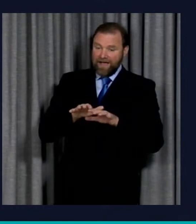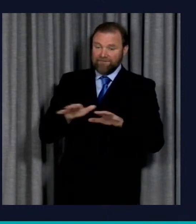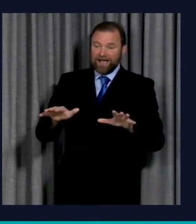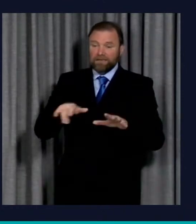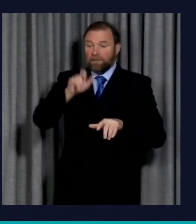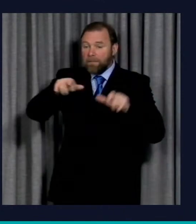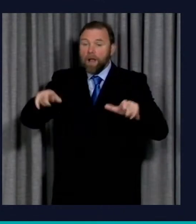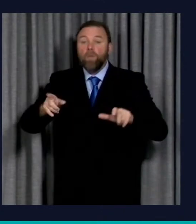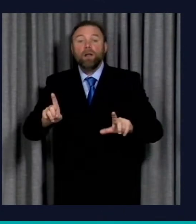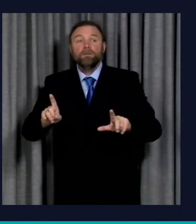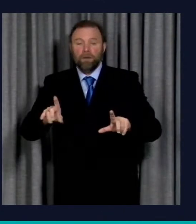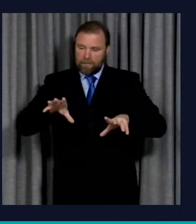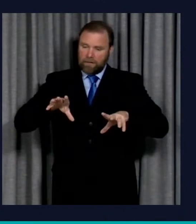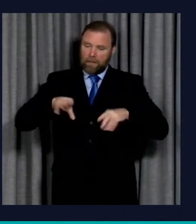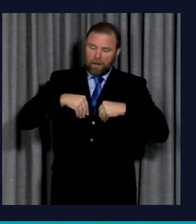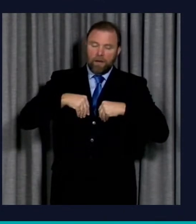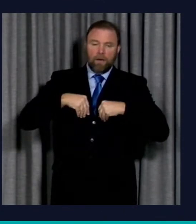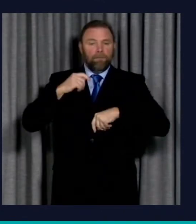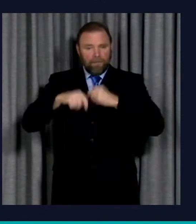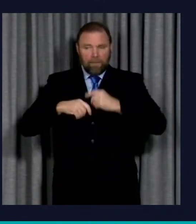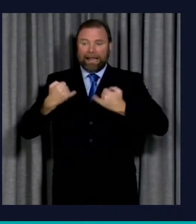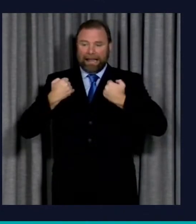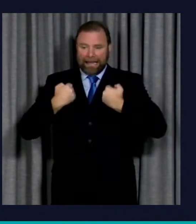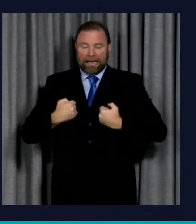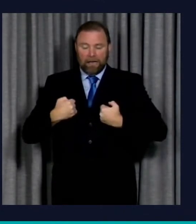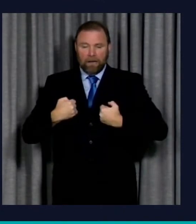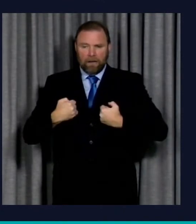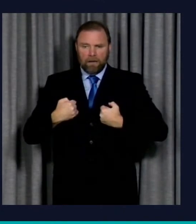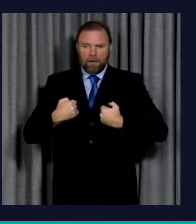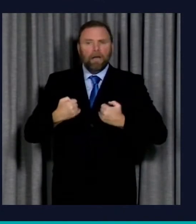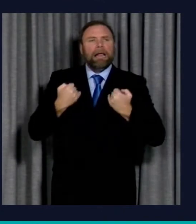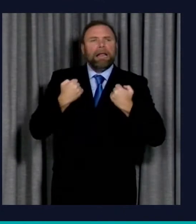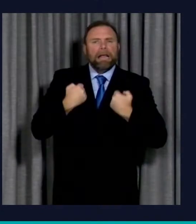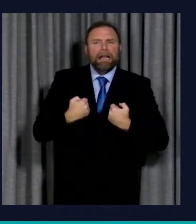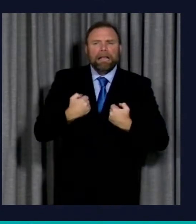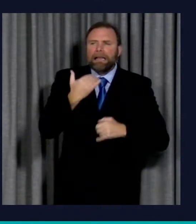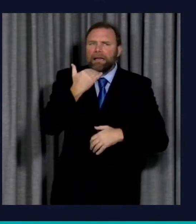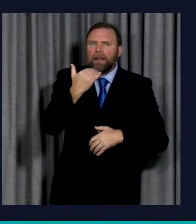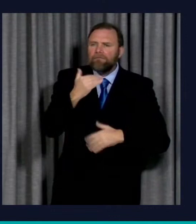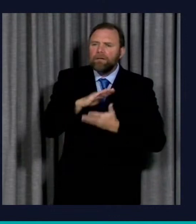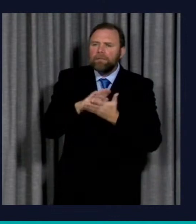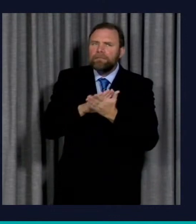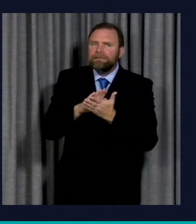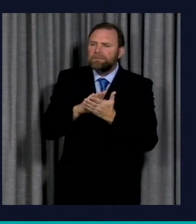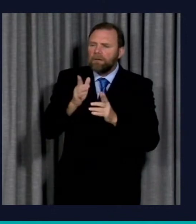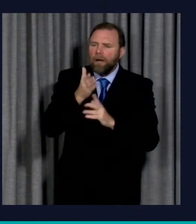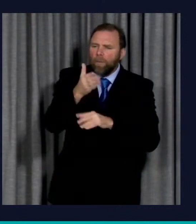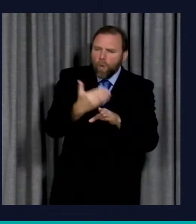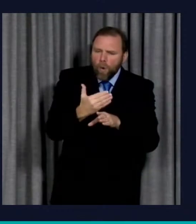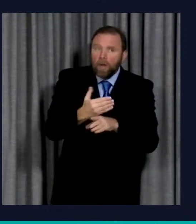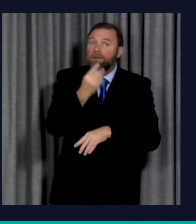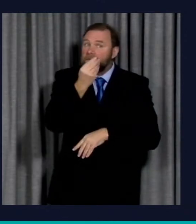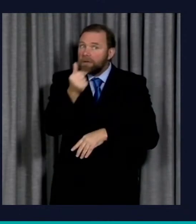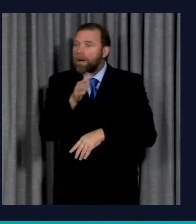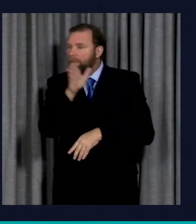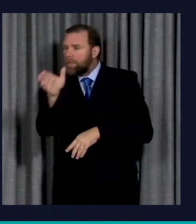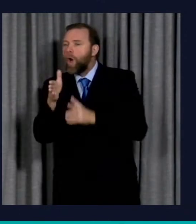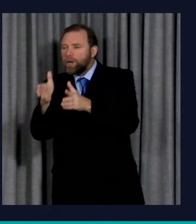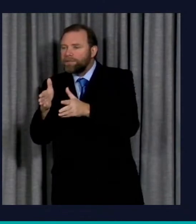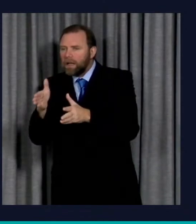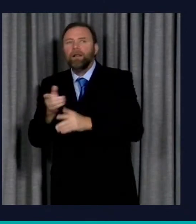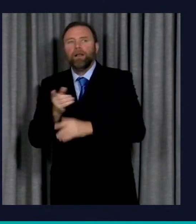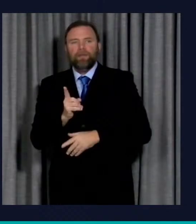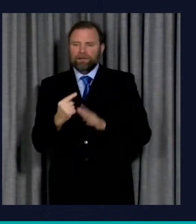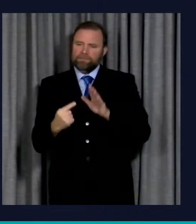people falling ill and becoming so ill that some of them will need to be in hospital is very significant